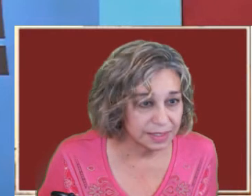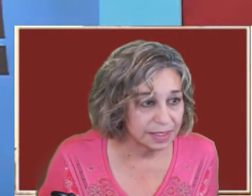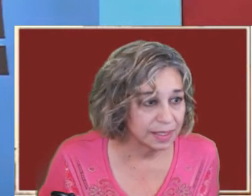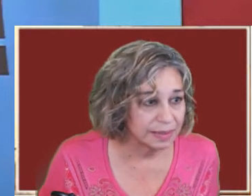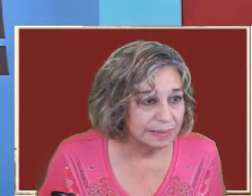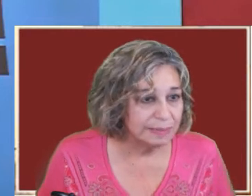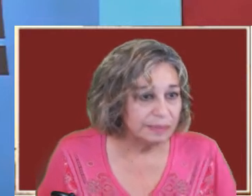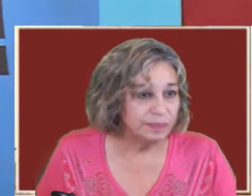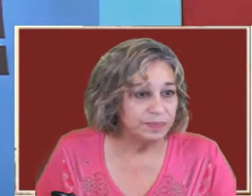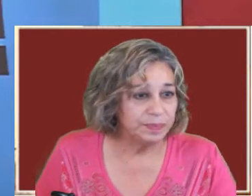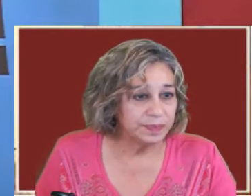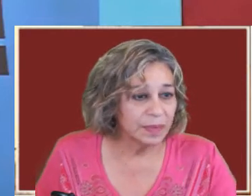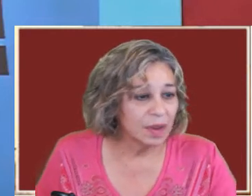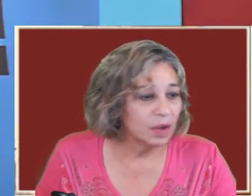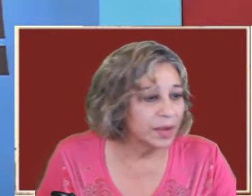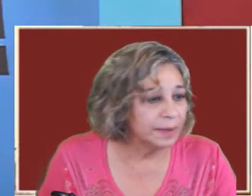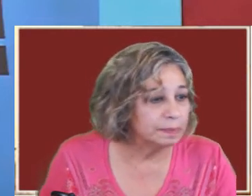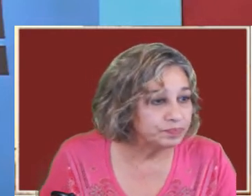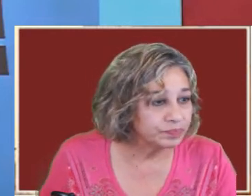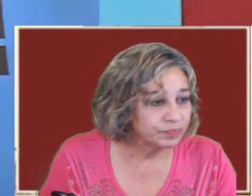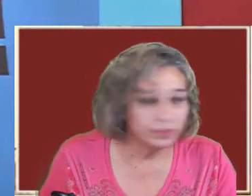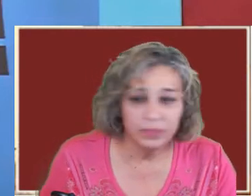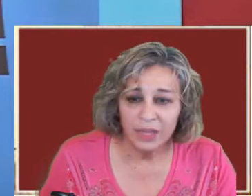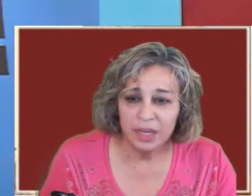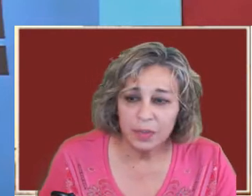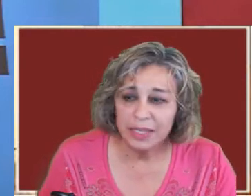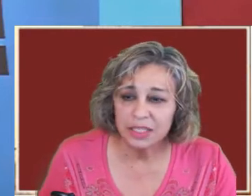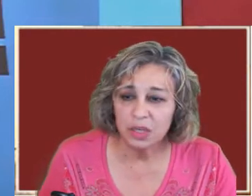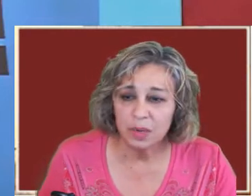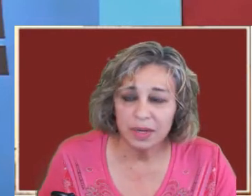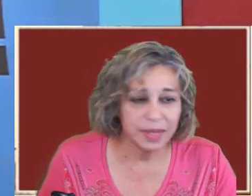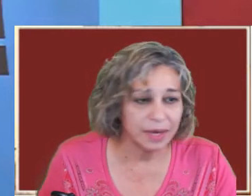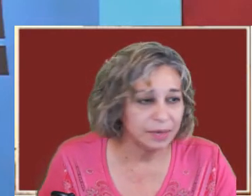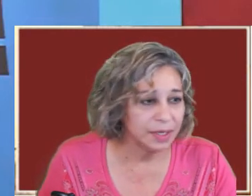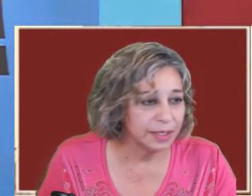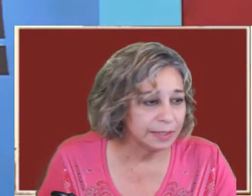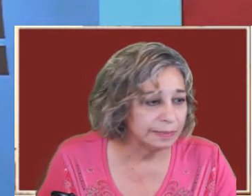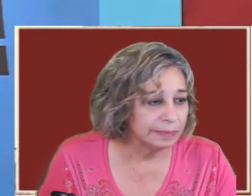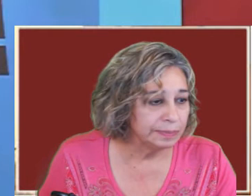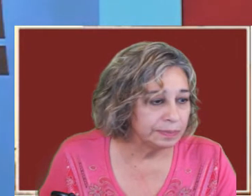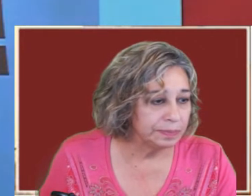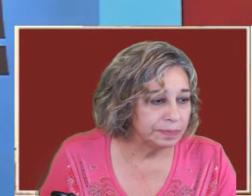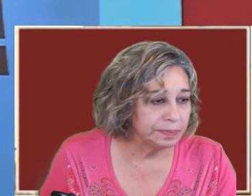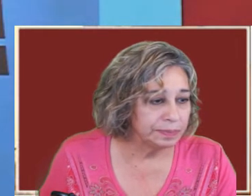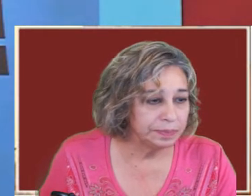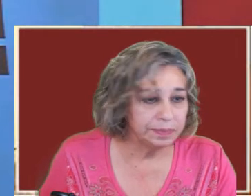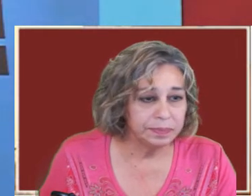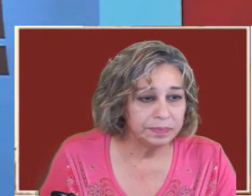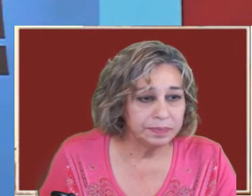Let's see. Okay. Anyway, let's go on with that one.